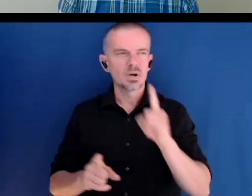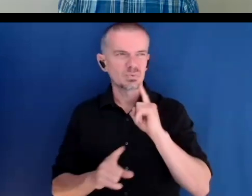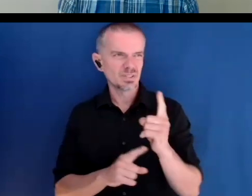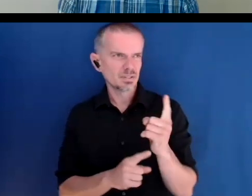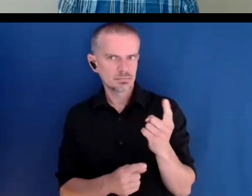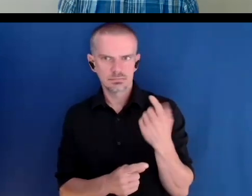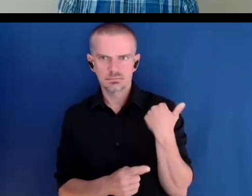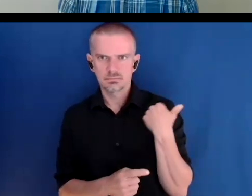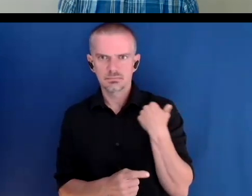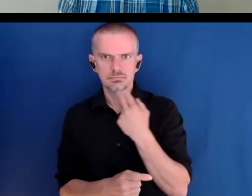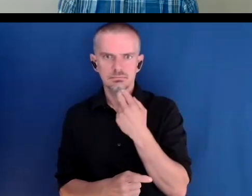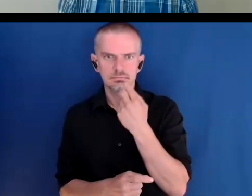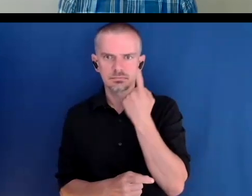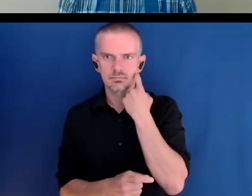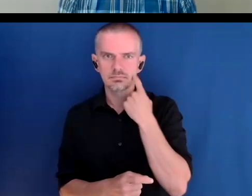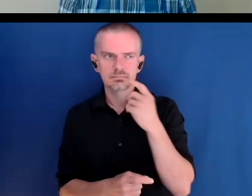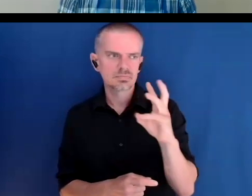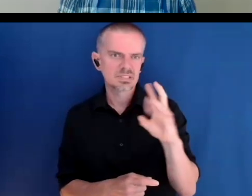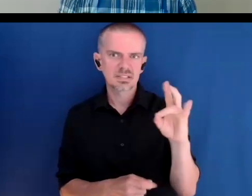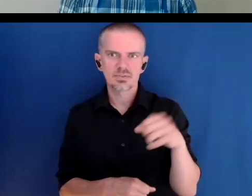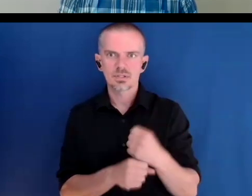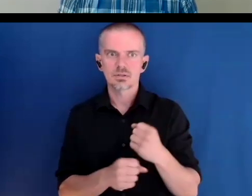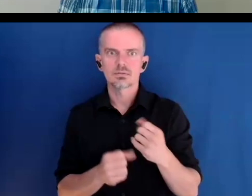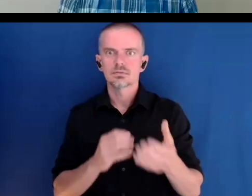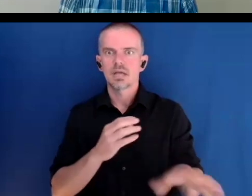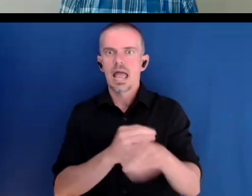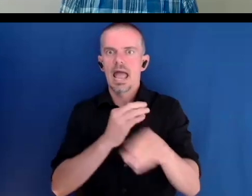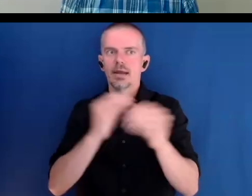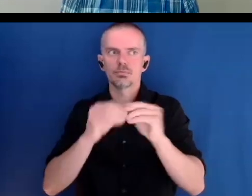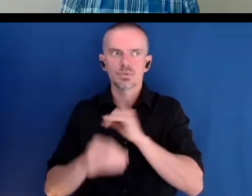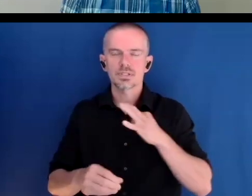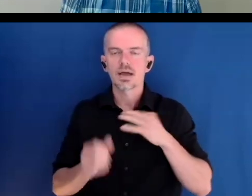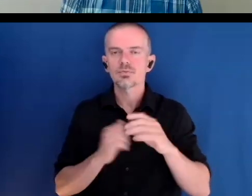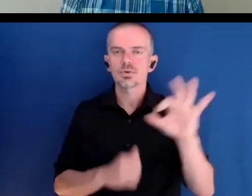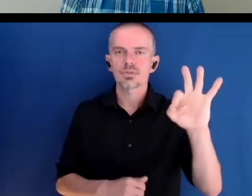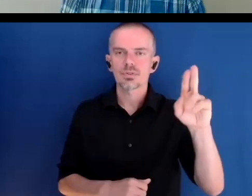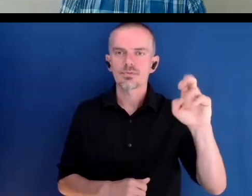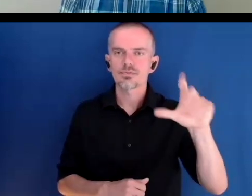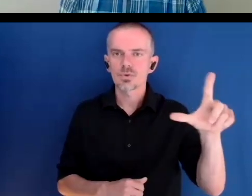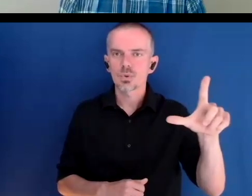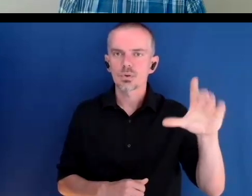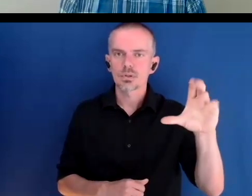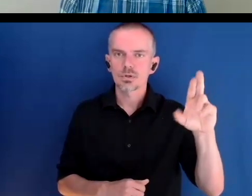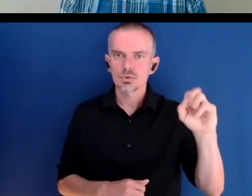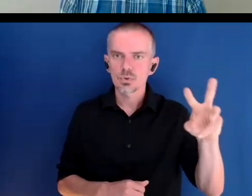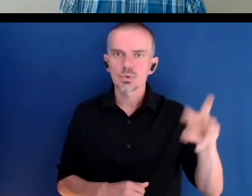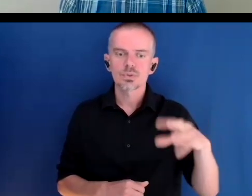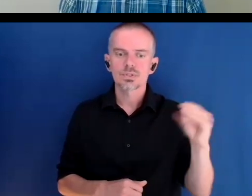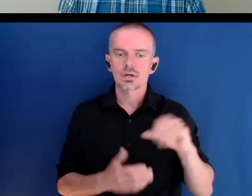7 years ago that we really started ramping up our staffing with field crews, and other